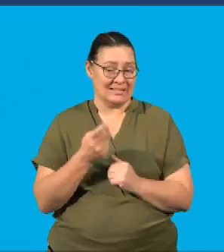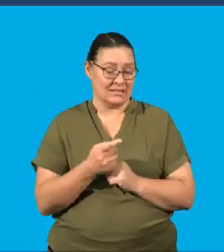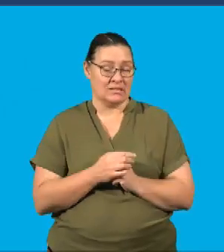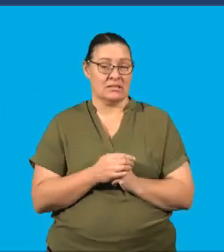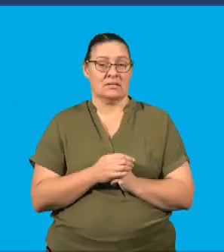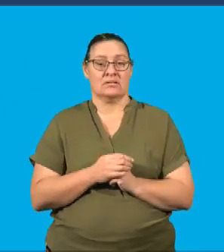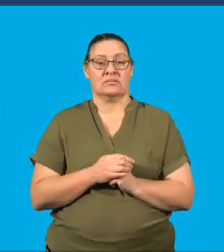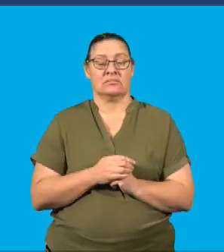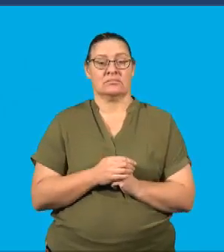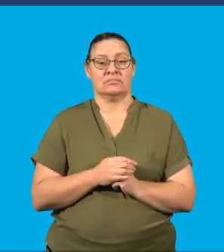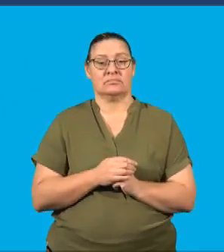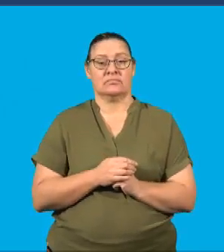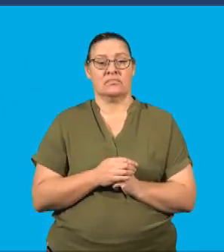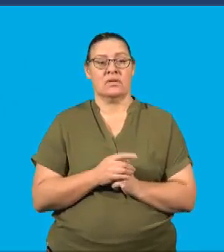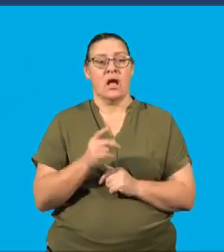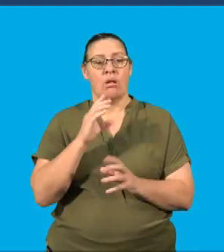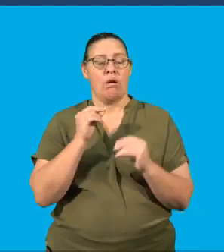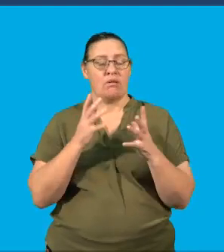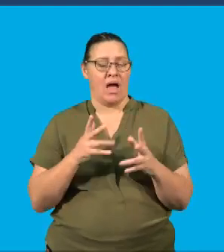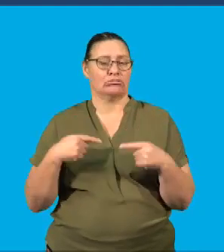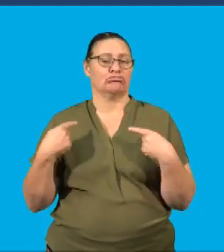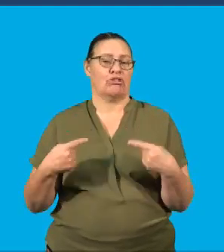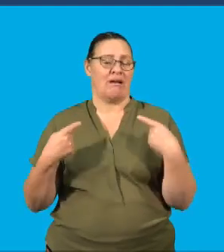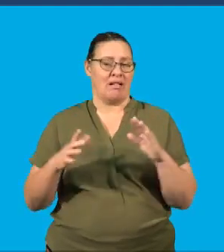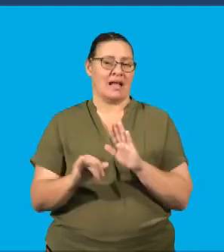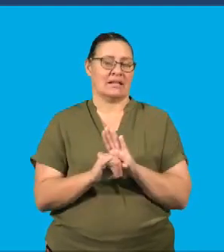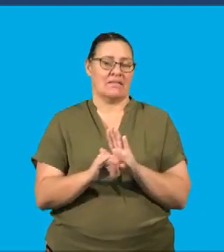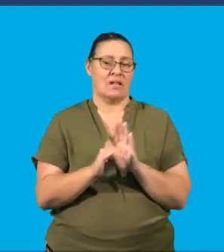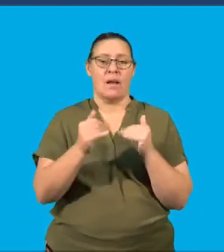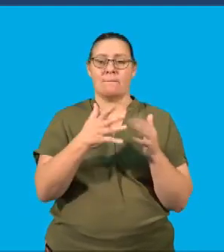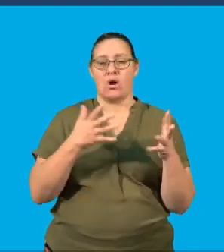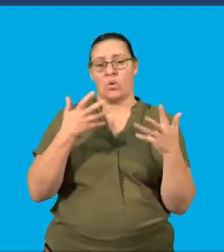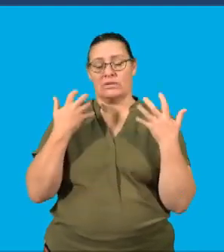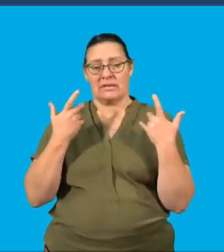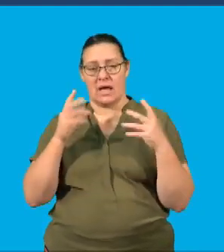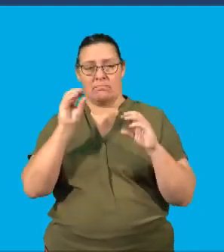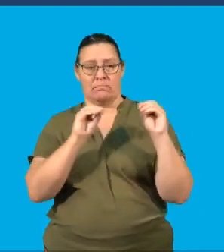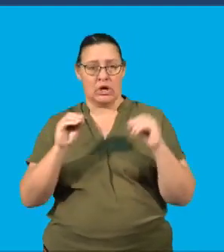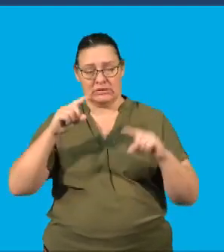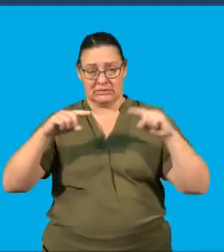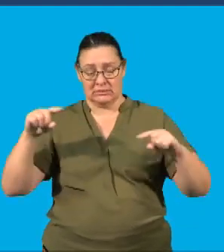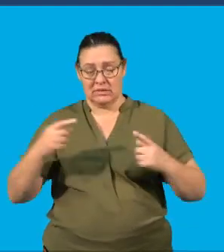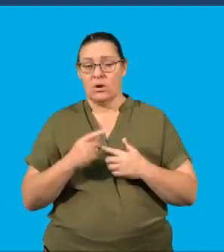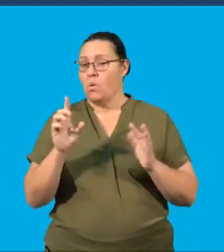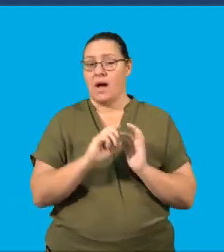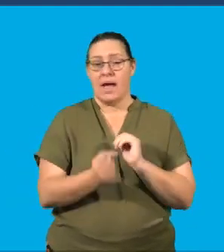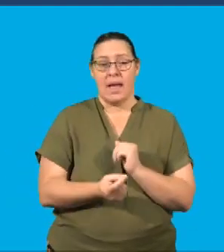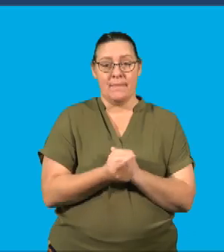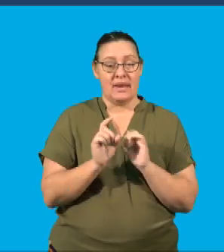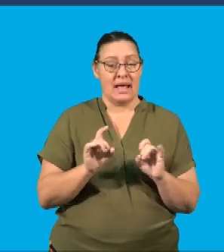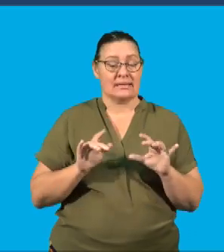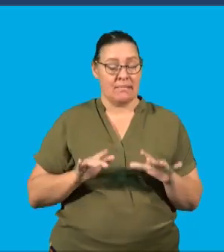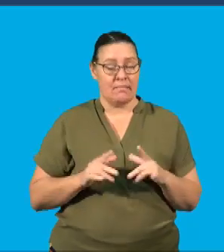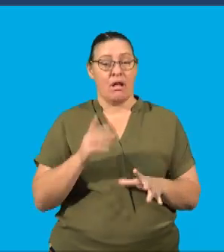this section of box and whisker is that learners struggle to identify the box and whisker plot diagram. So what happened here